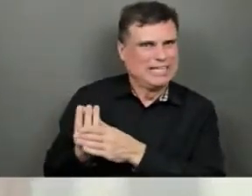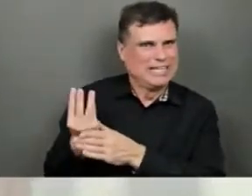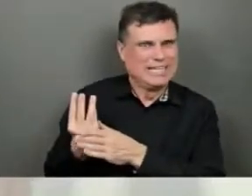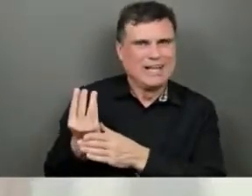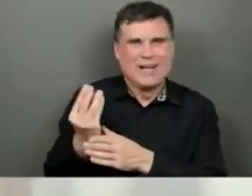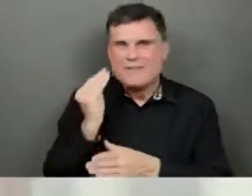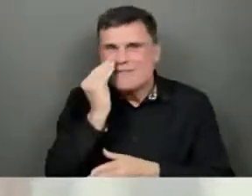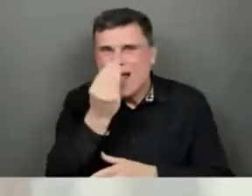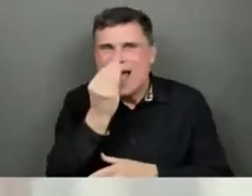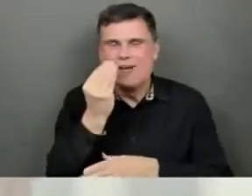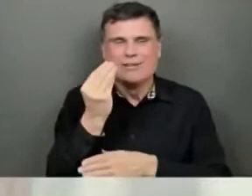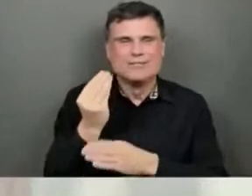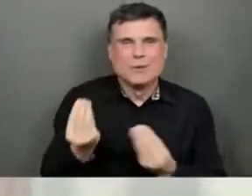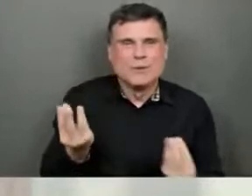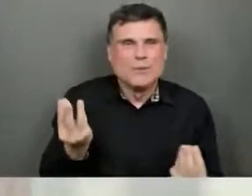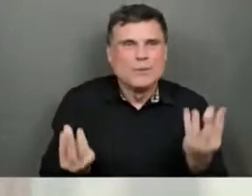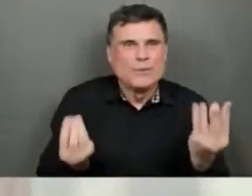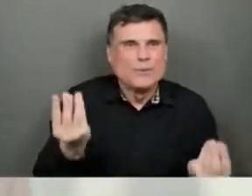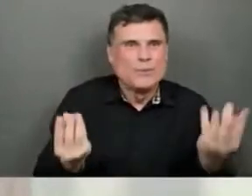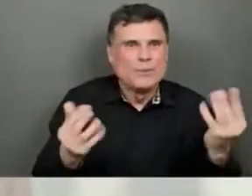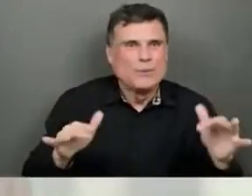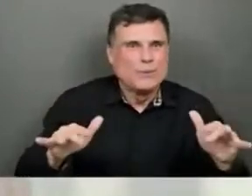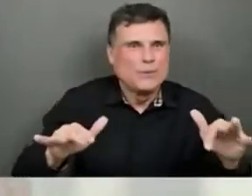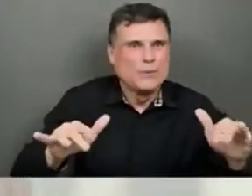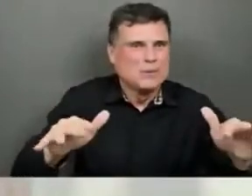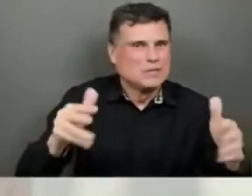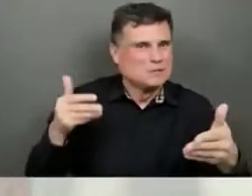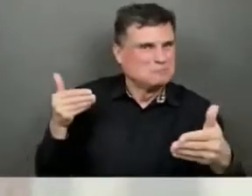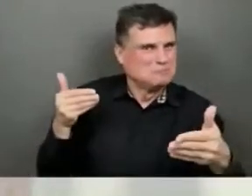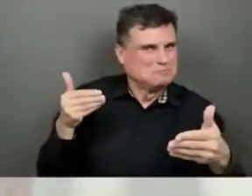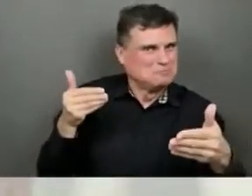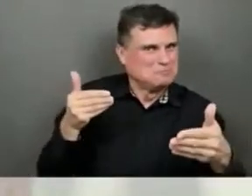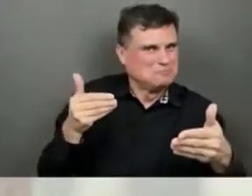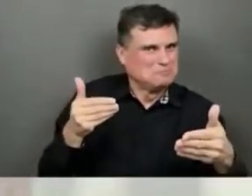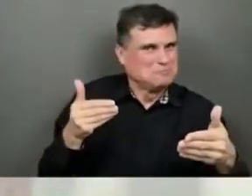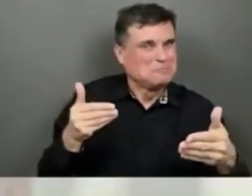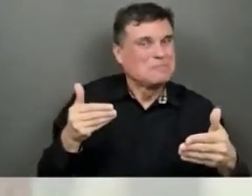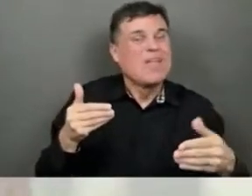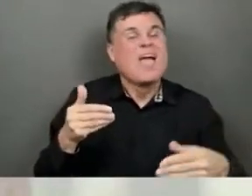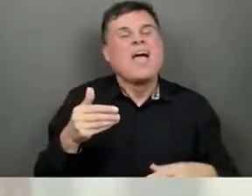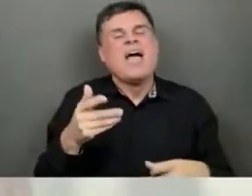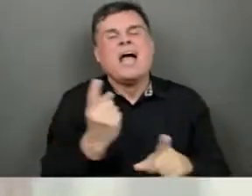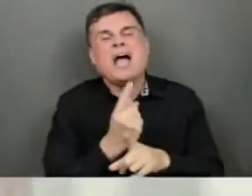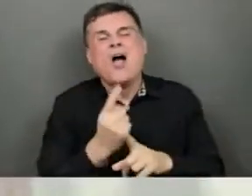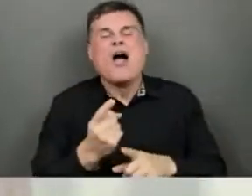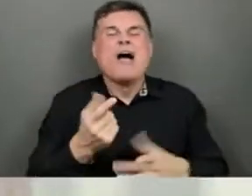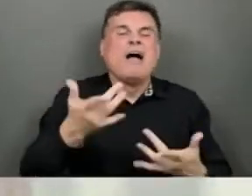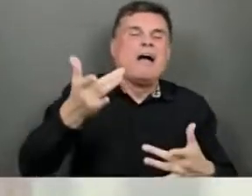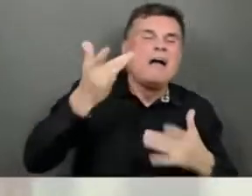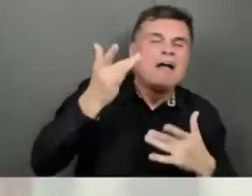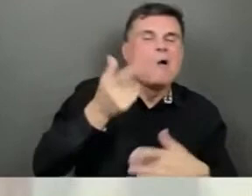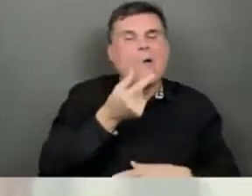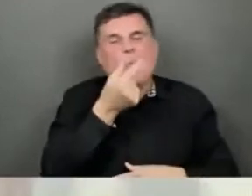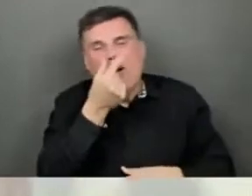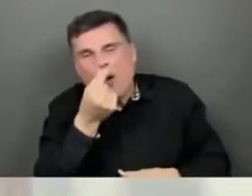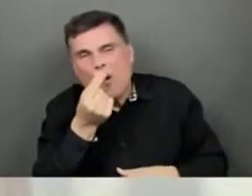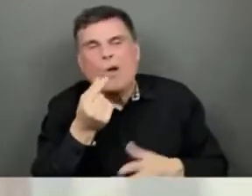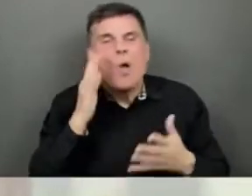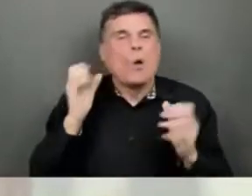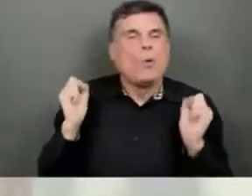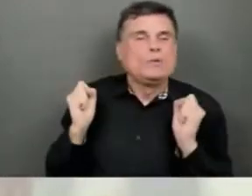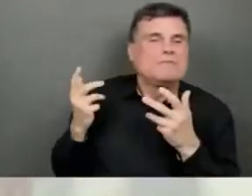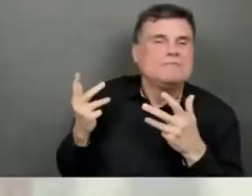reminder to us that we are nearing the end of respiratory season, although we're not yet out of the woods. I want to